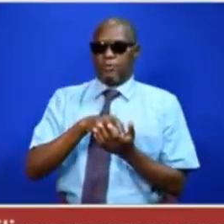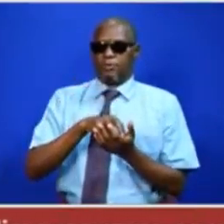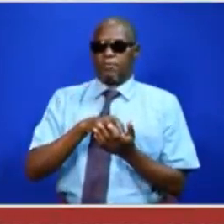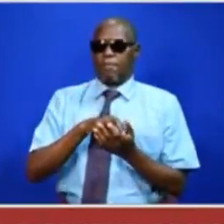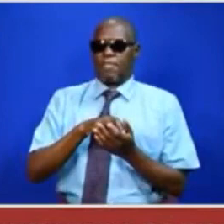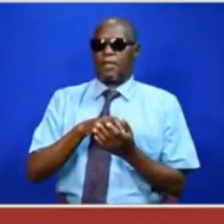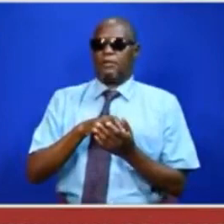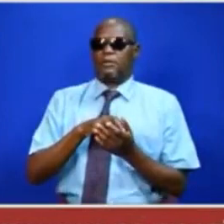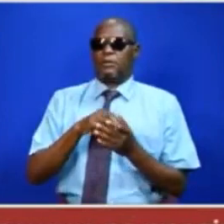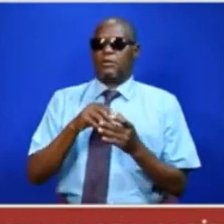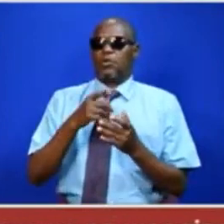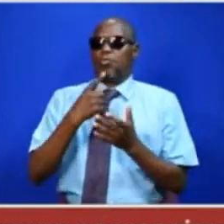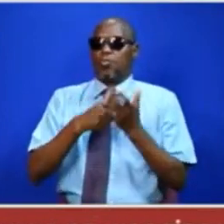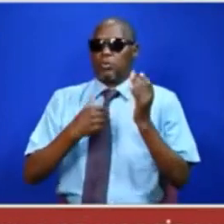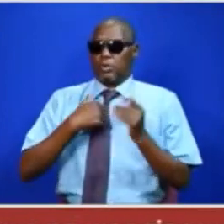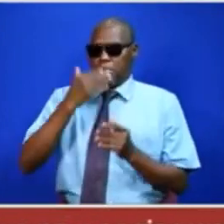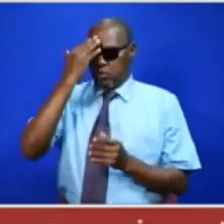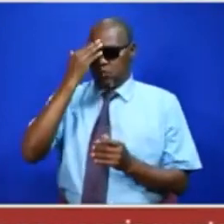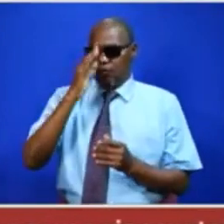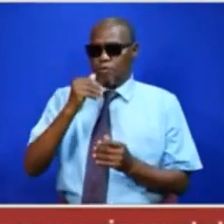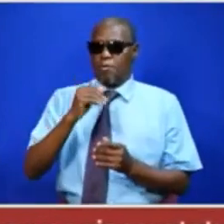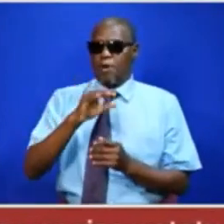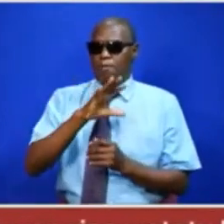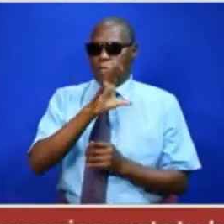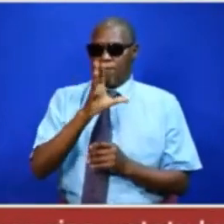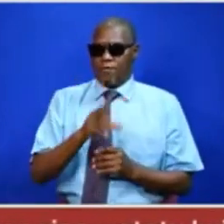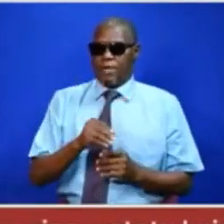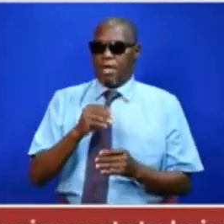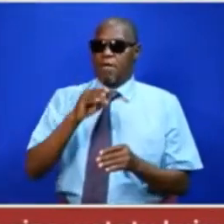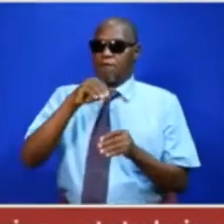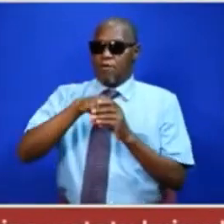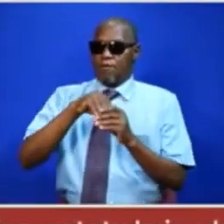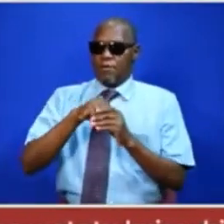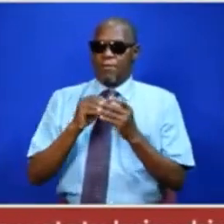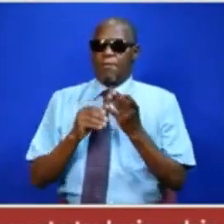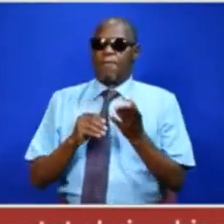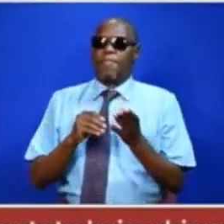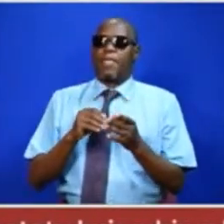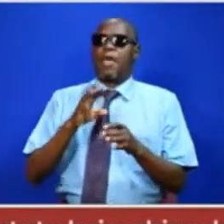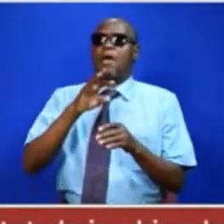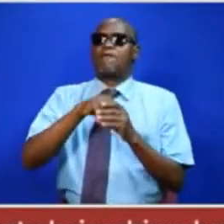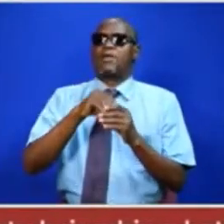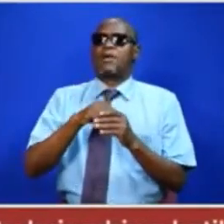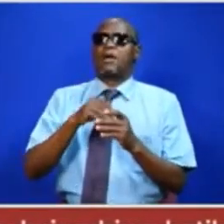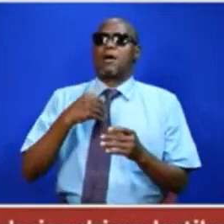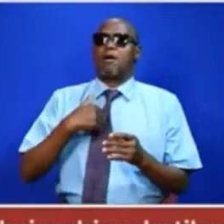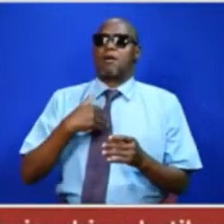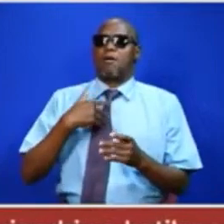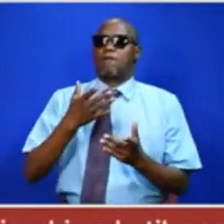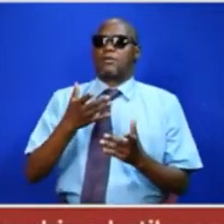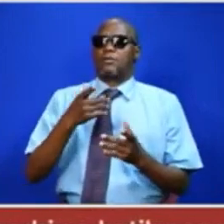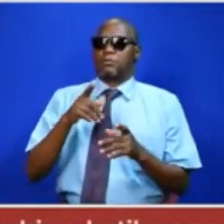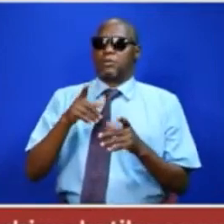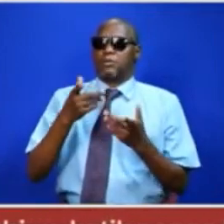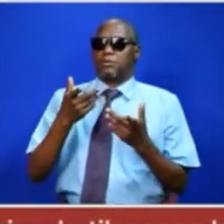know of Africa, haven't been involved with Africa for more than